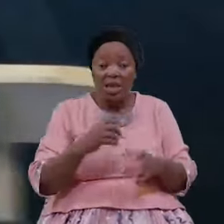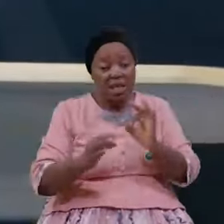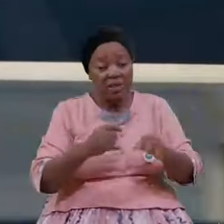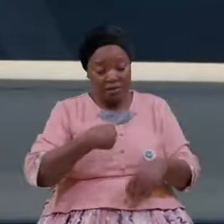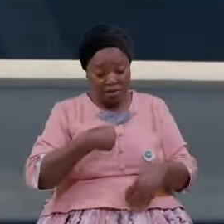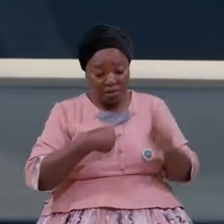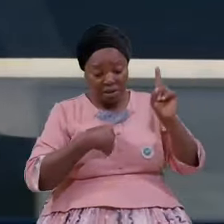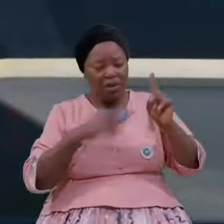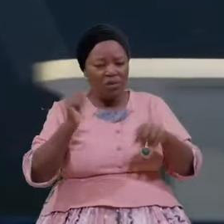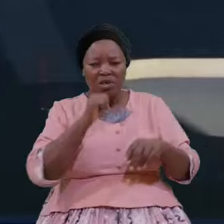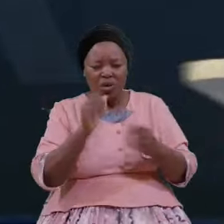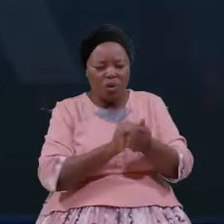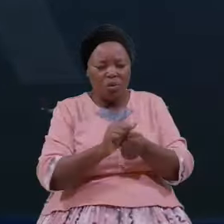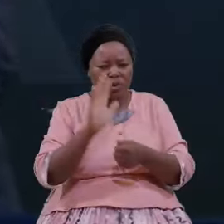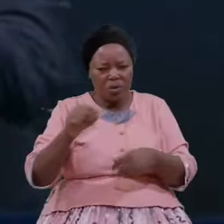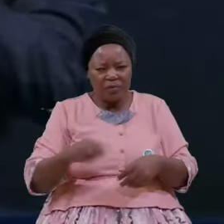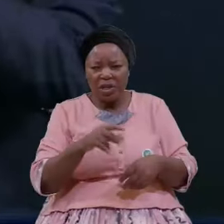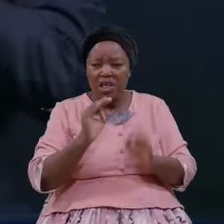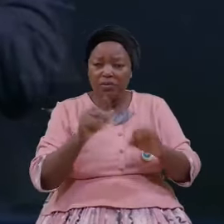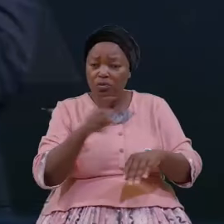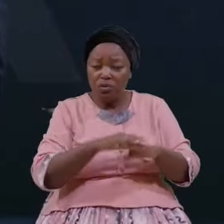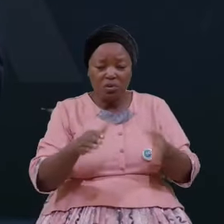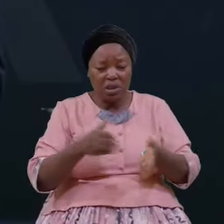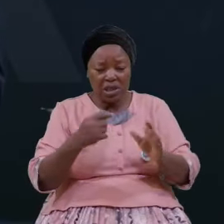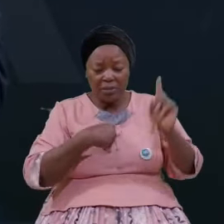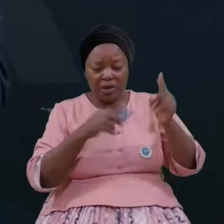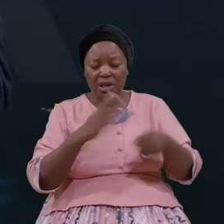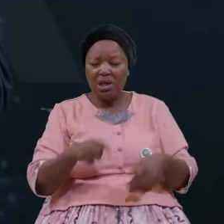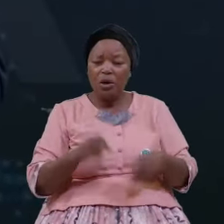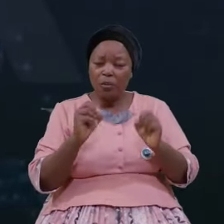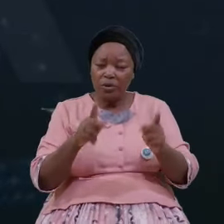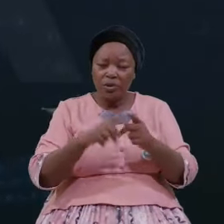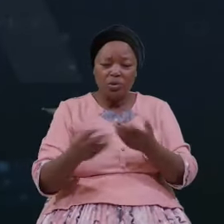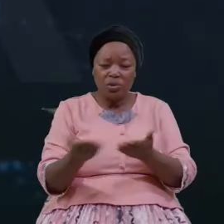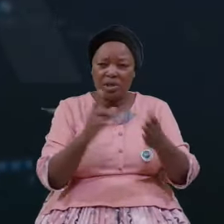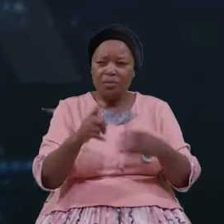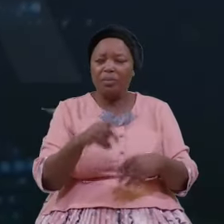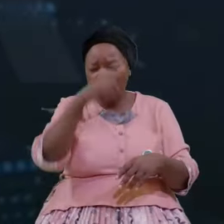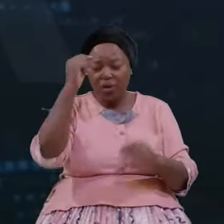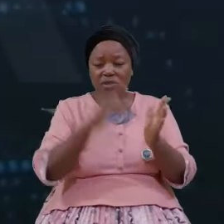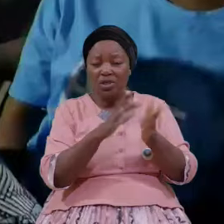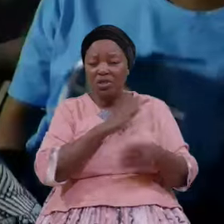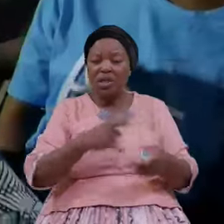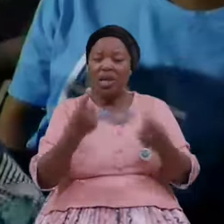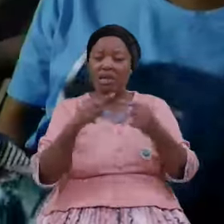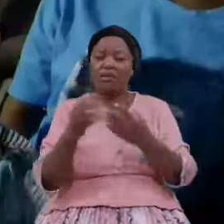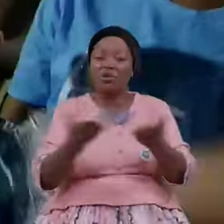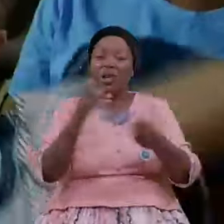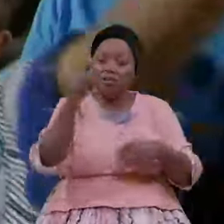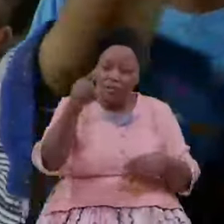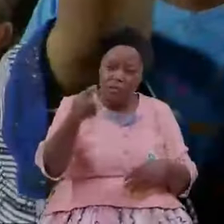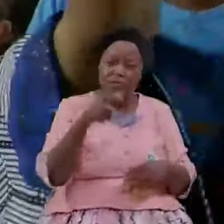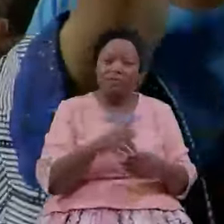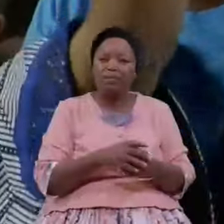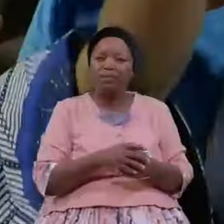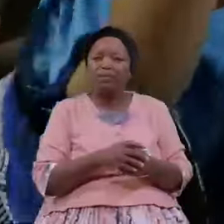give me the chance to serve you, he comes to serve you. I said he comes to serve you.